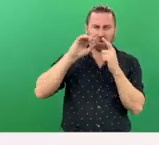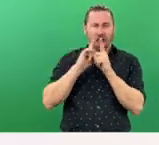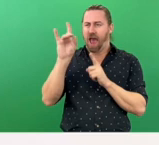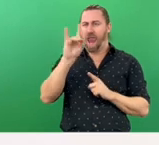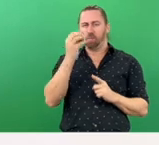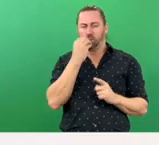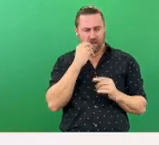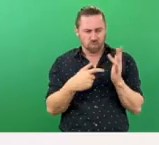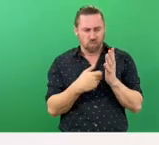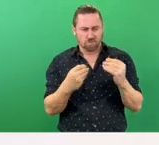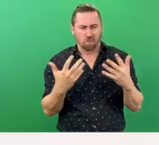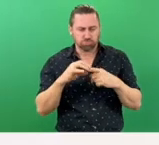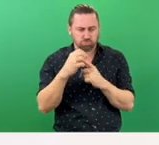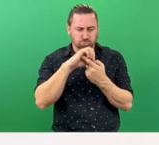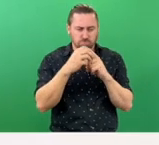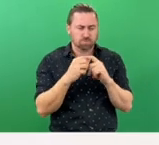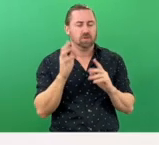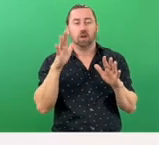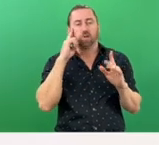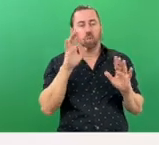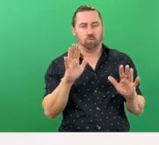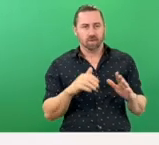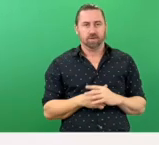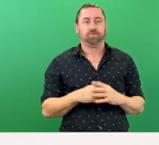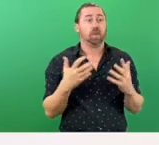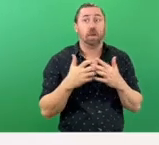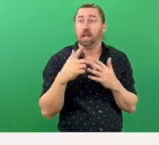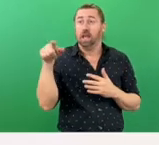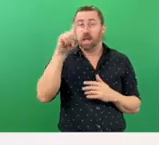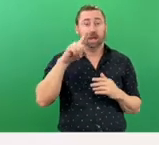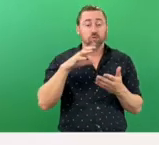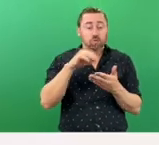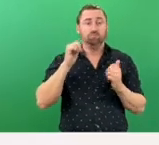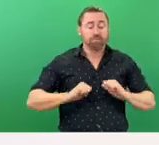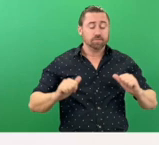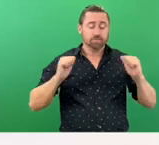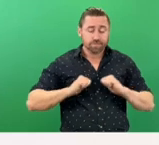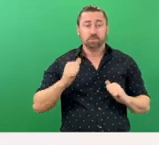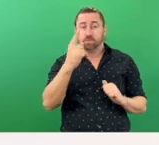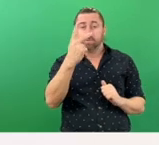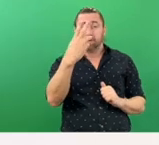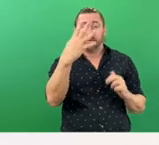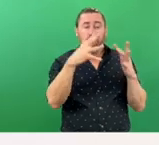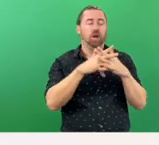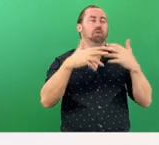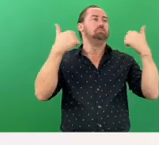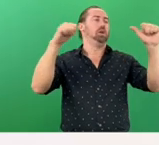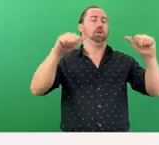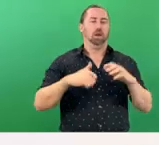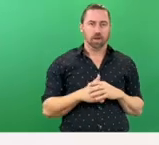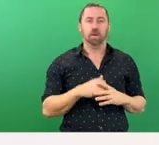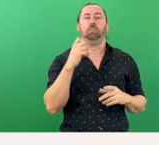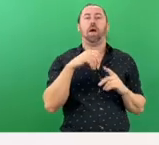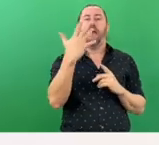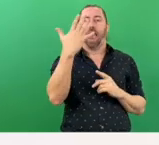right. That will happen at first. Oftentimes, you know, I have students who work on this for weeks and weeks before they get the hang of it. The key is the